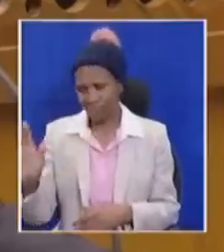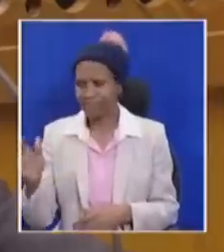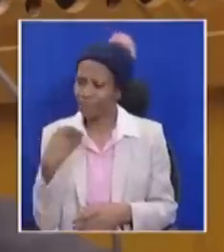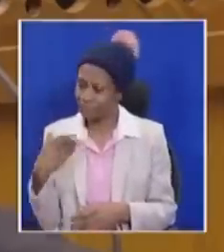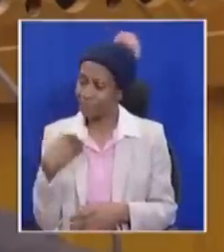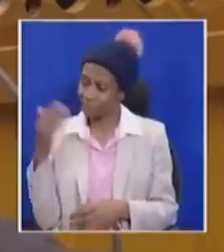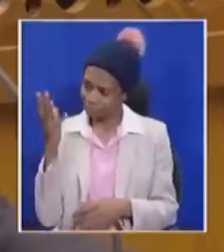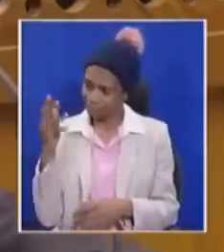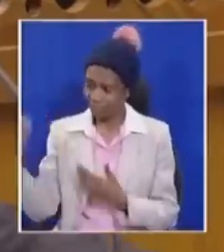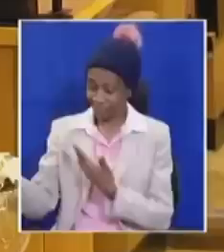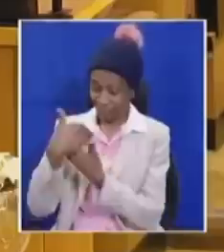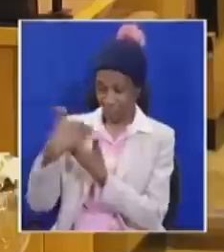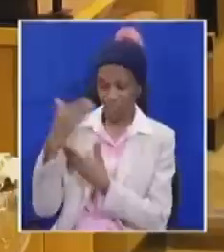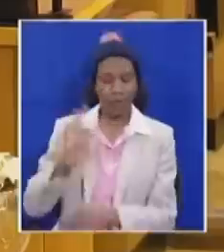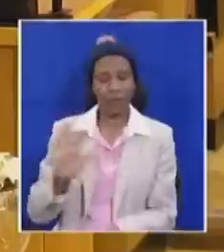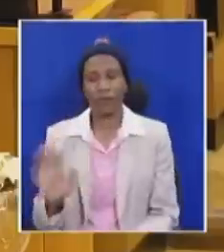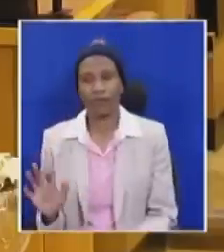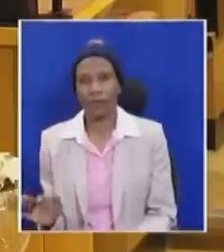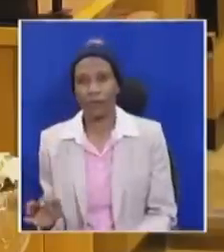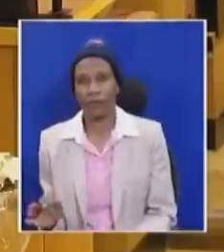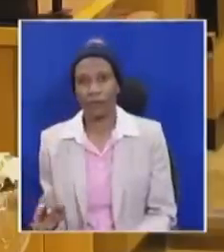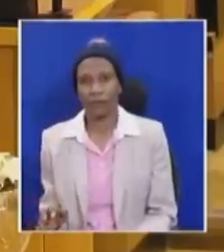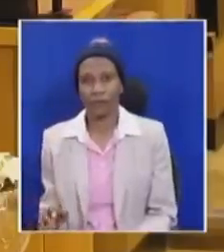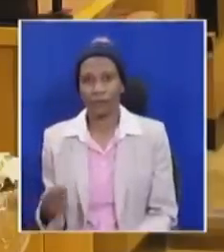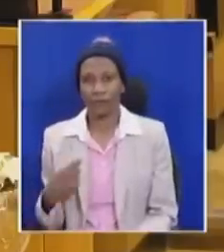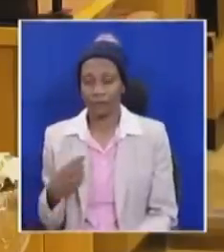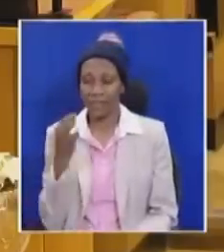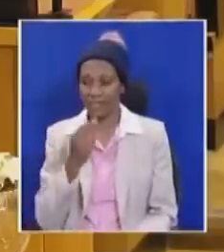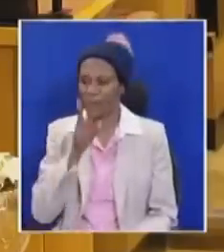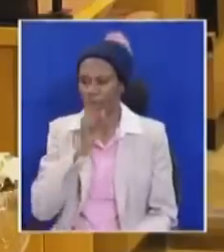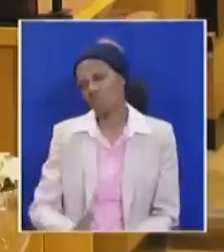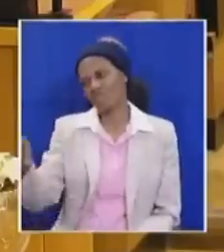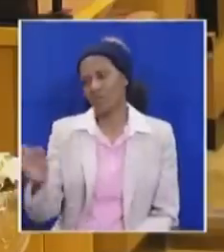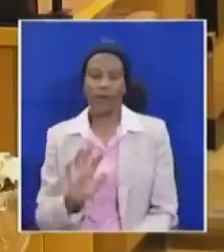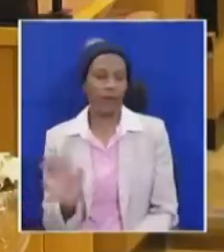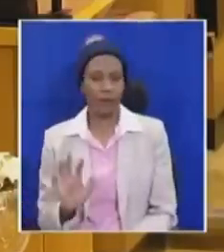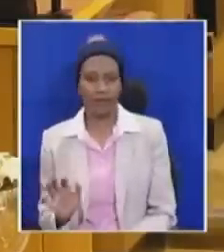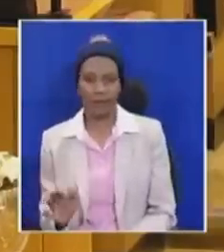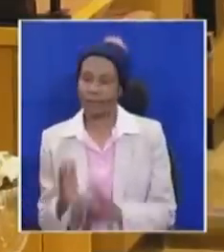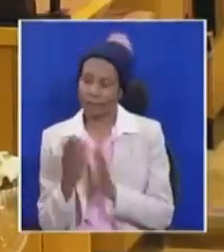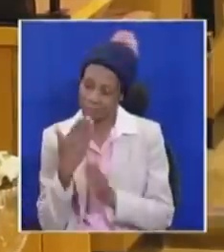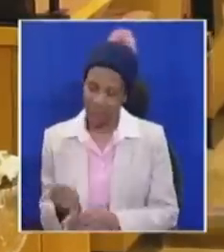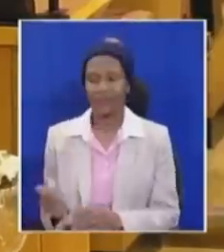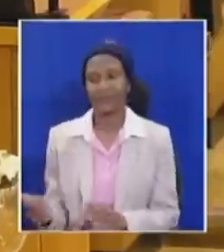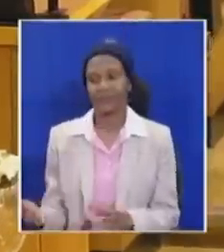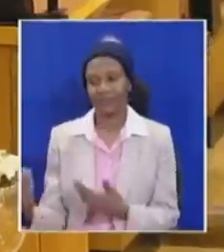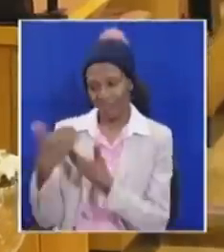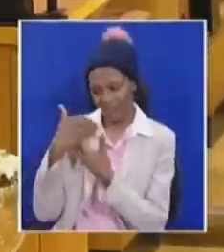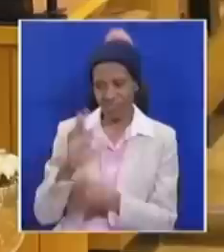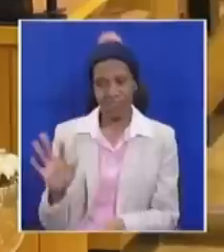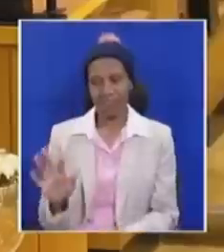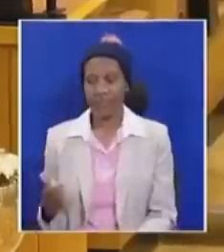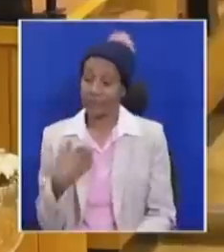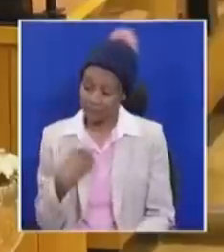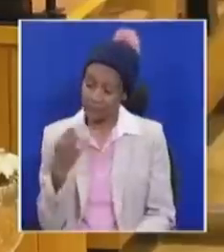me. I won't say shut up. I won't say that. But I'm saying,